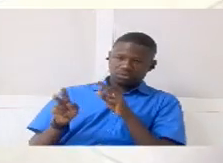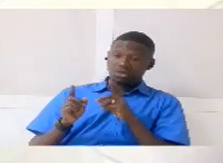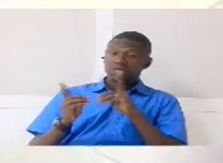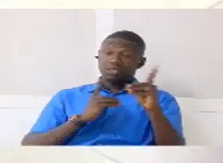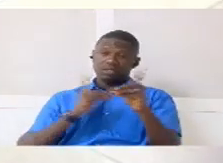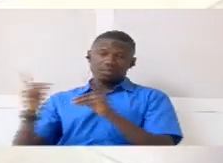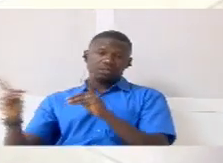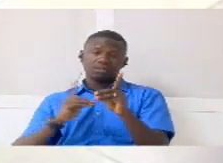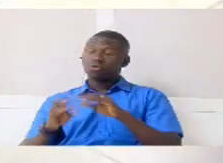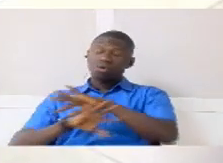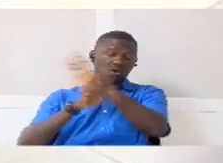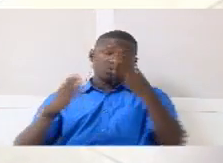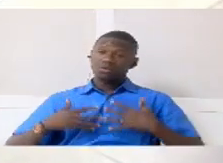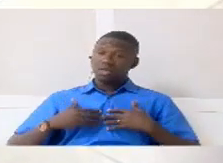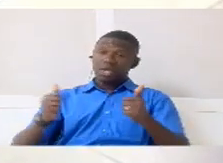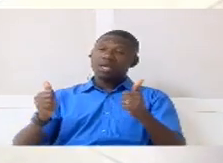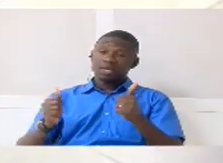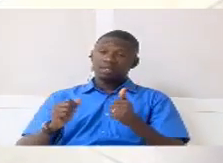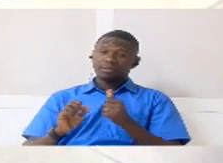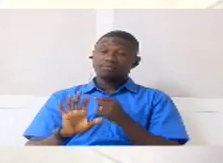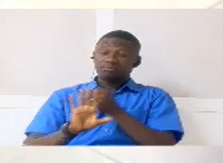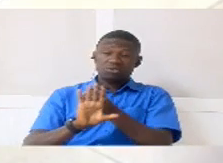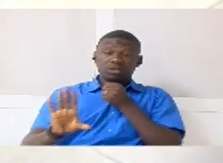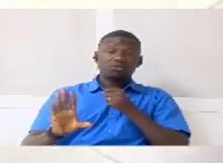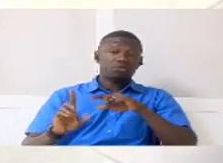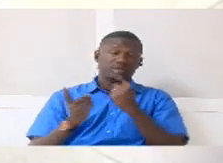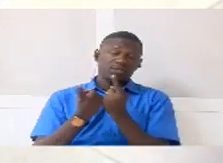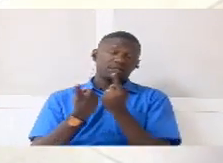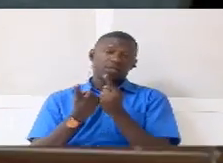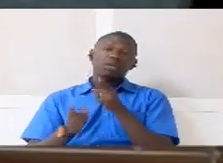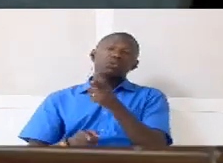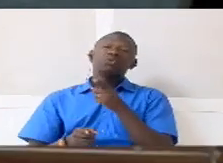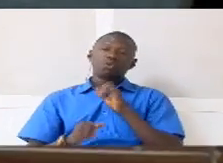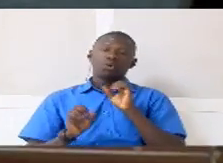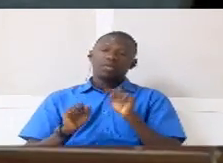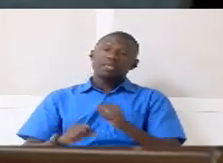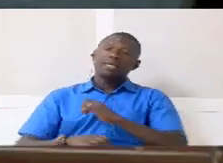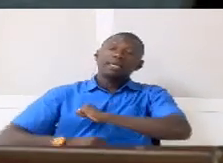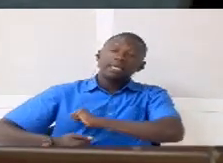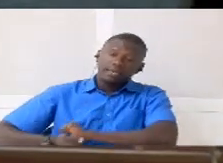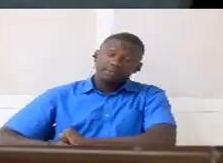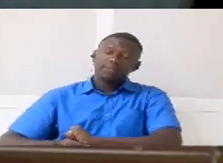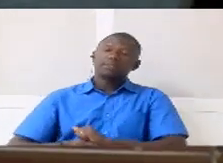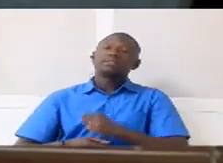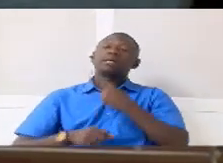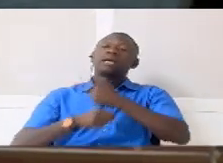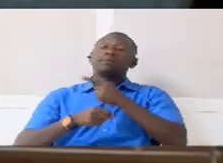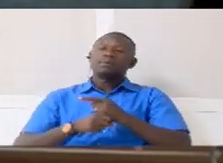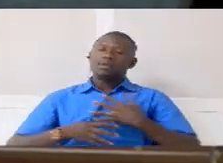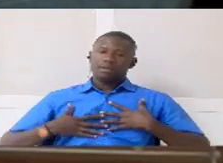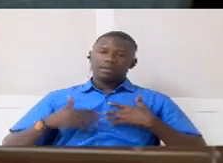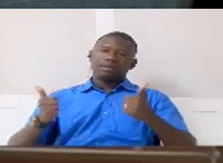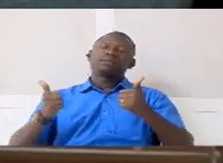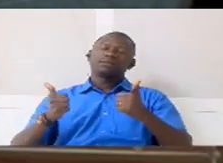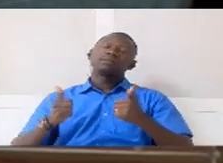all the necessary health remedies, that you will keep this nation healthy.